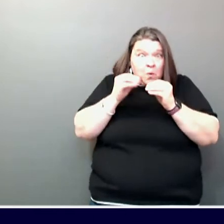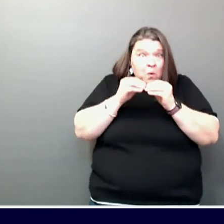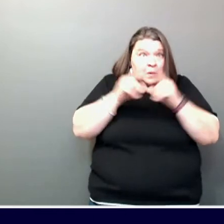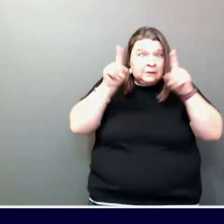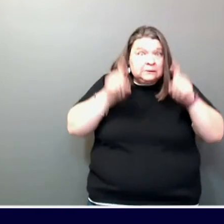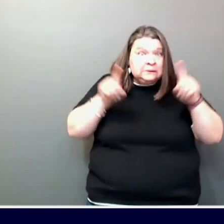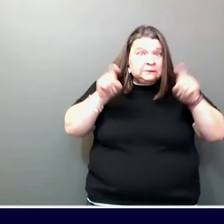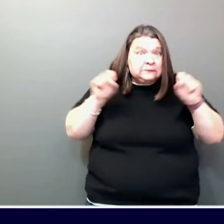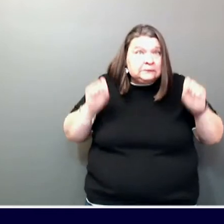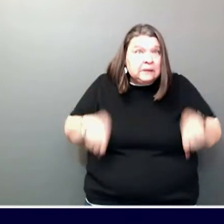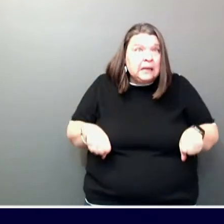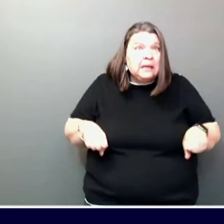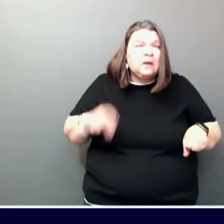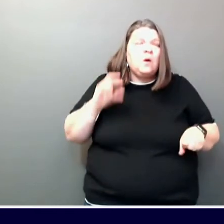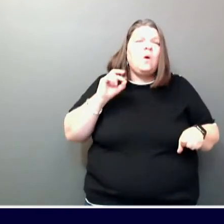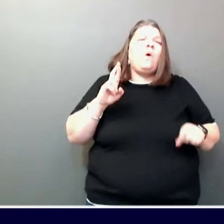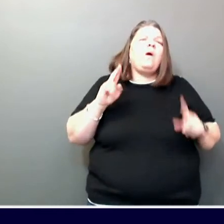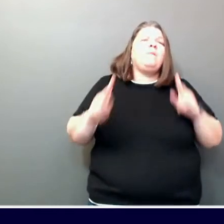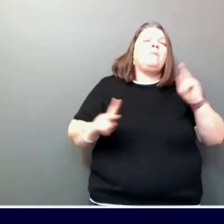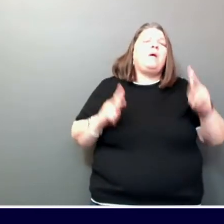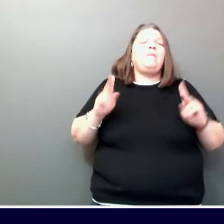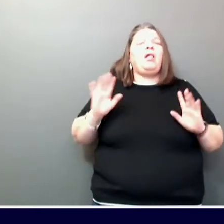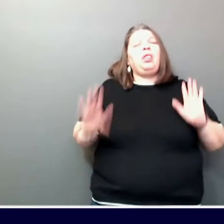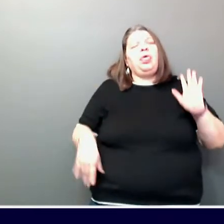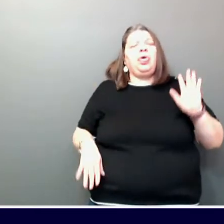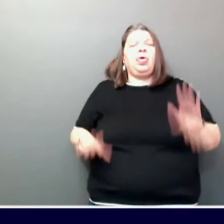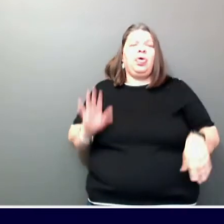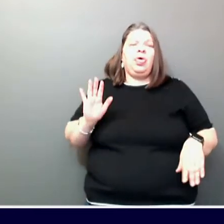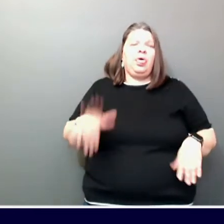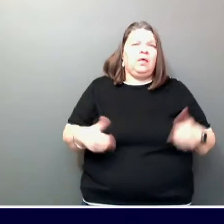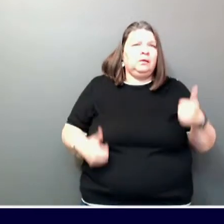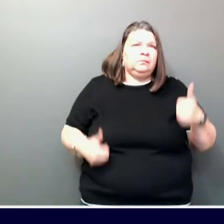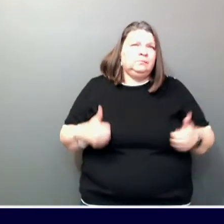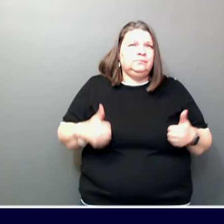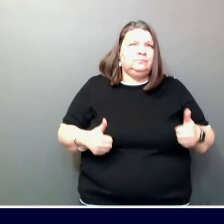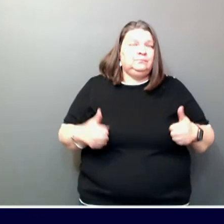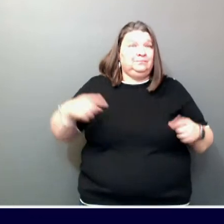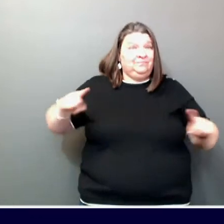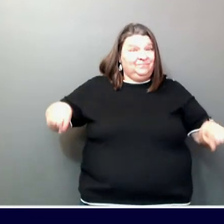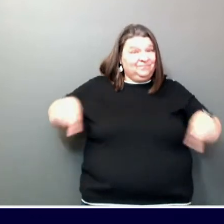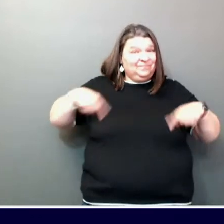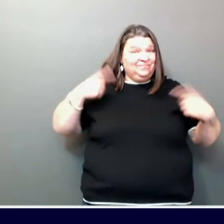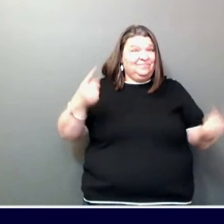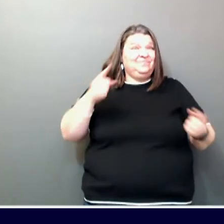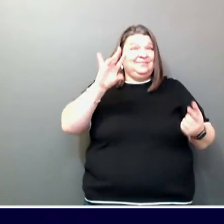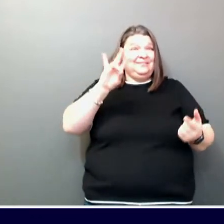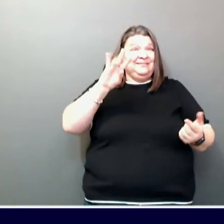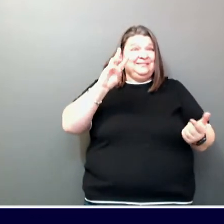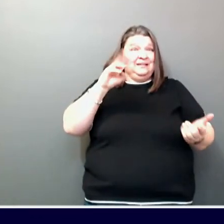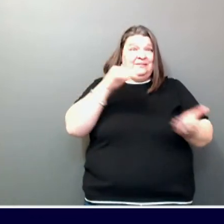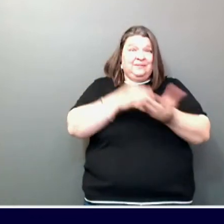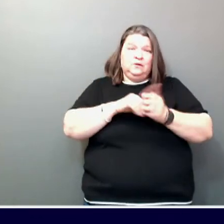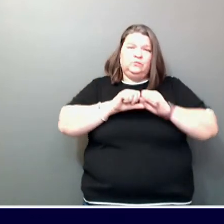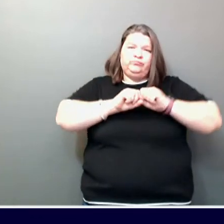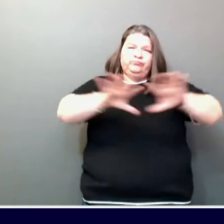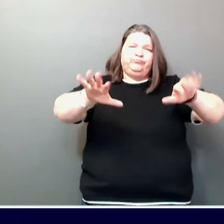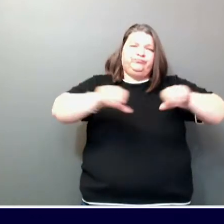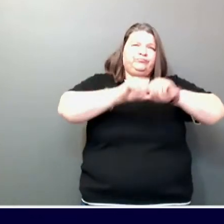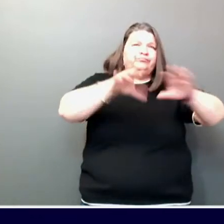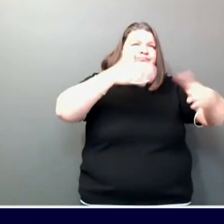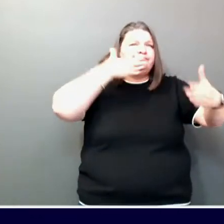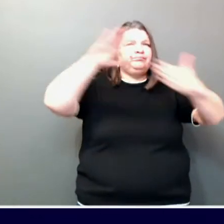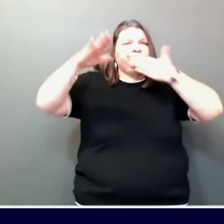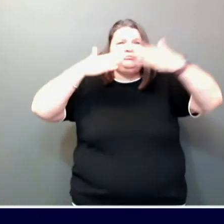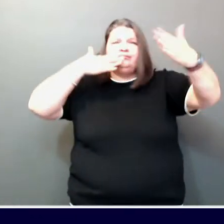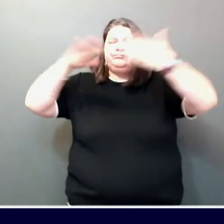the 76,000 tests that got distributed to these households. We will continue our work to provide access to testing in